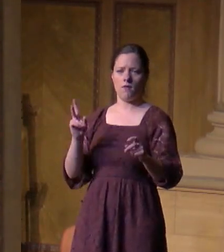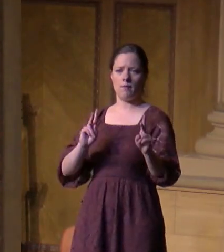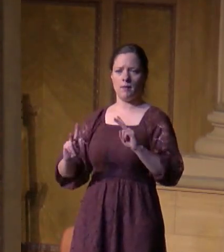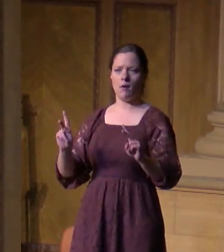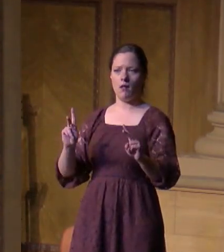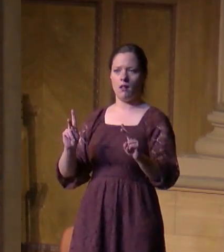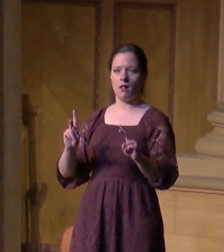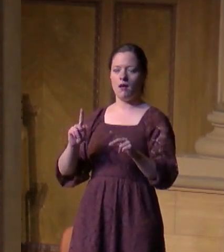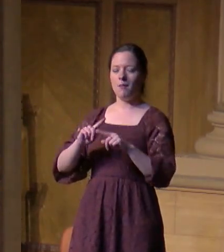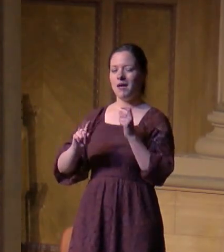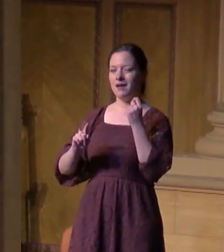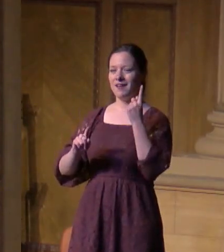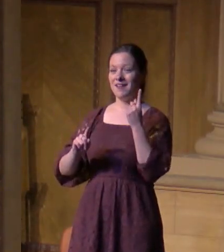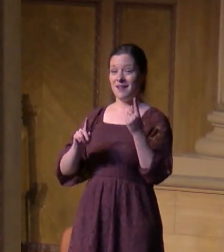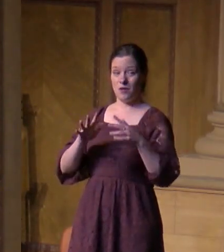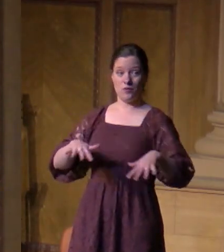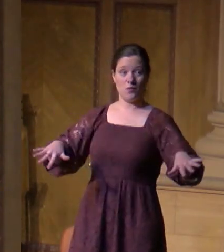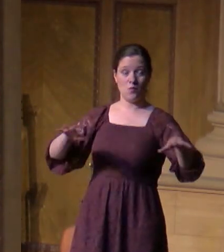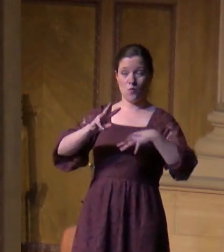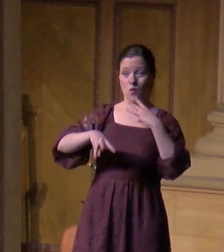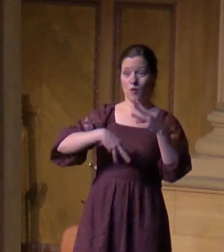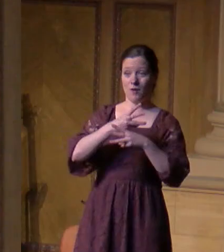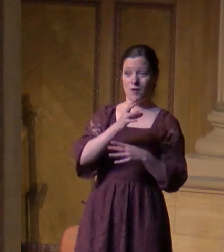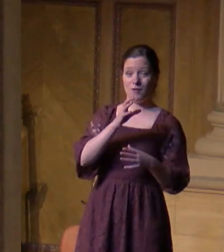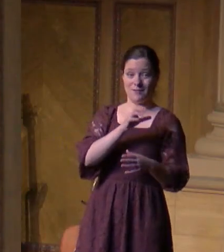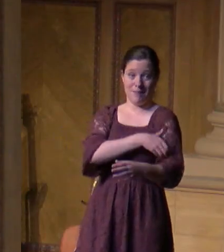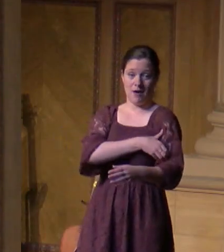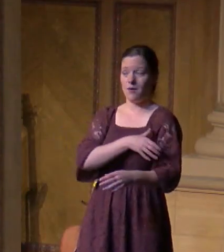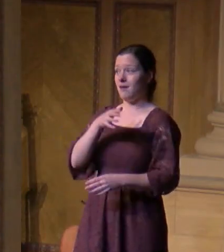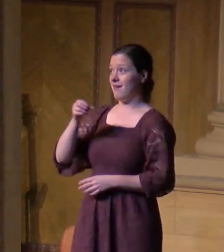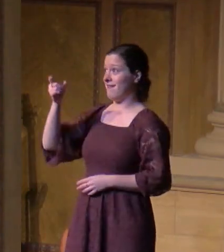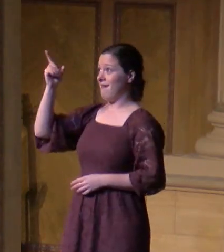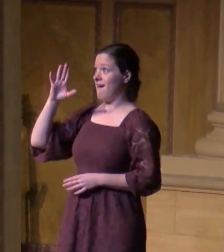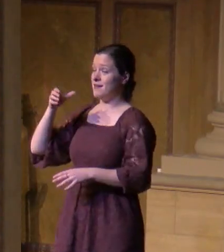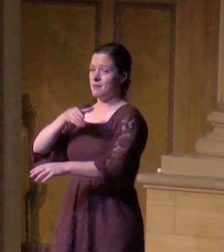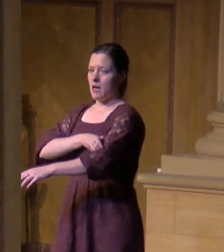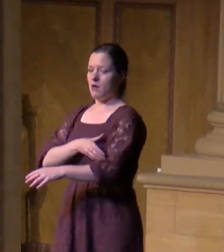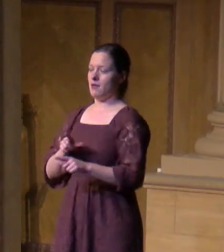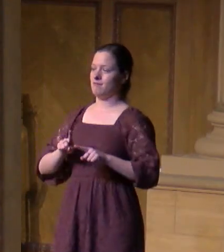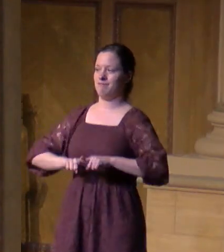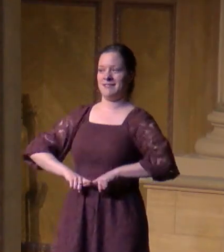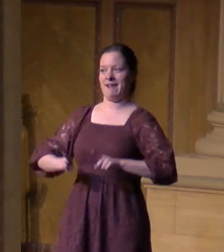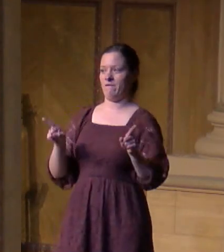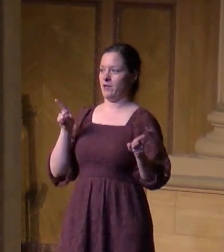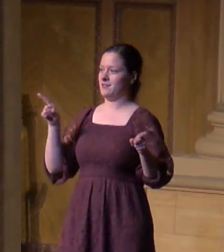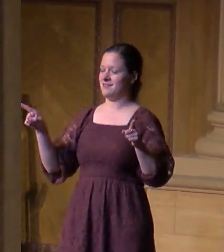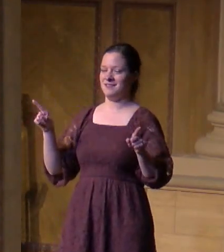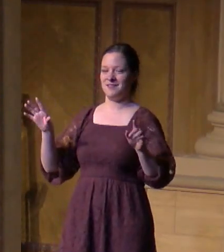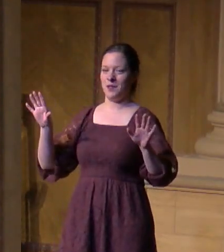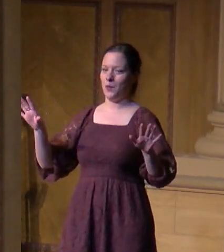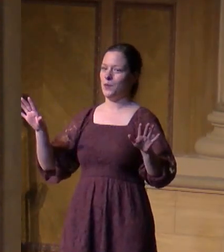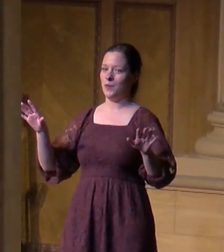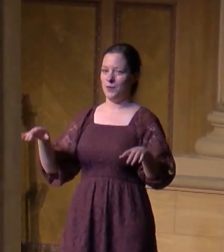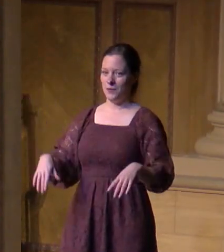but the power of the kingdoms of this world and the power in the kingdom of God those are two very different powers